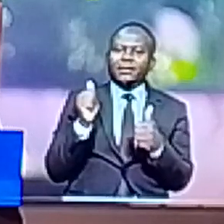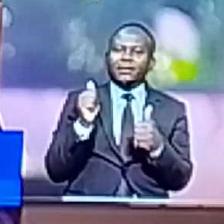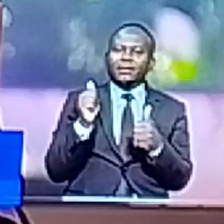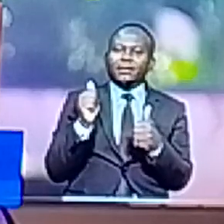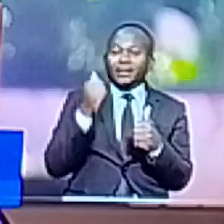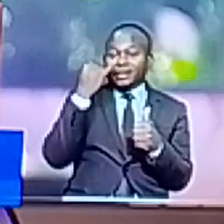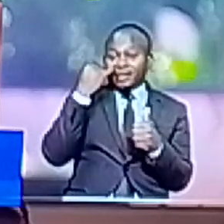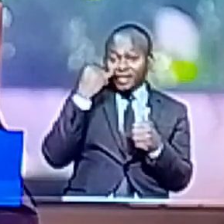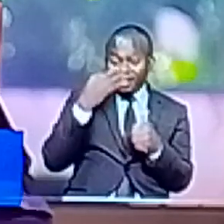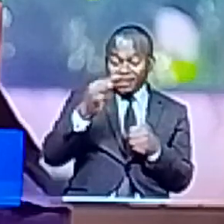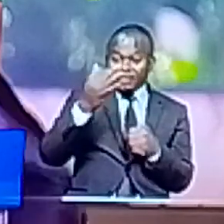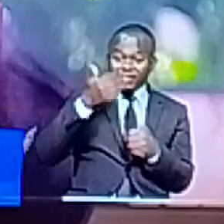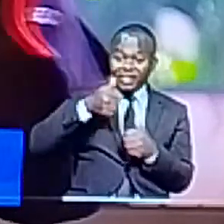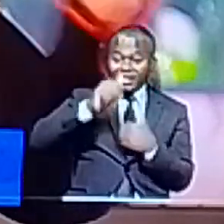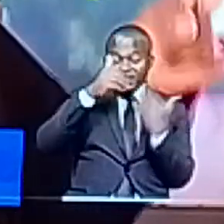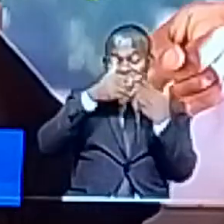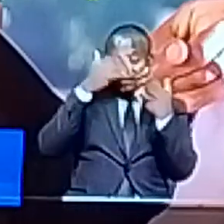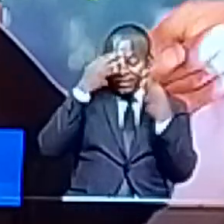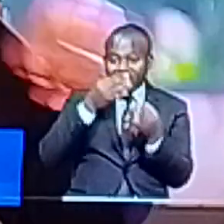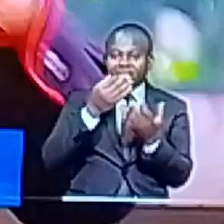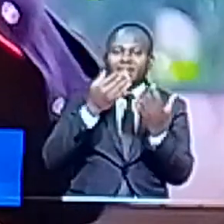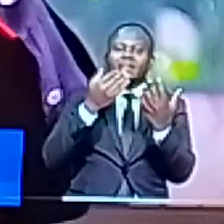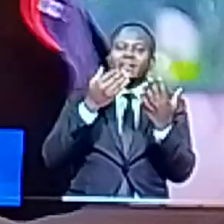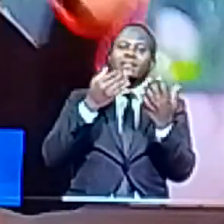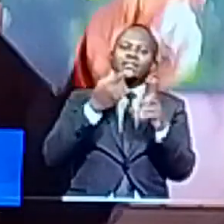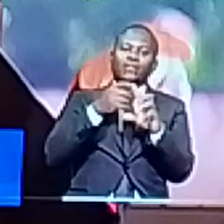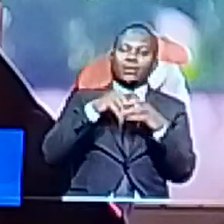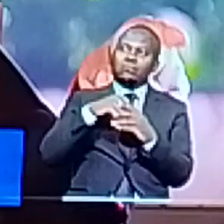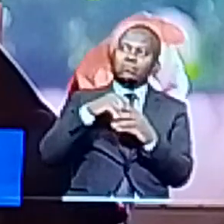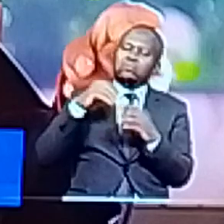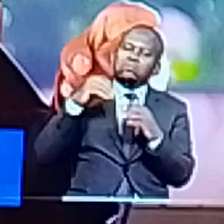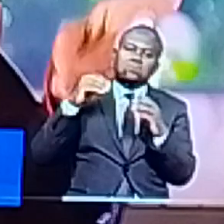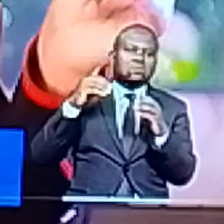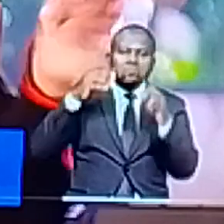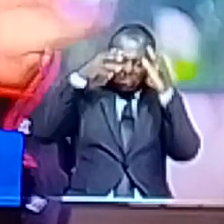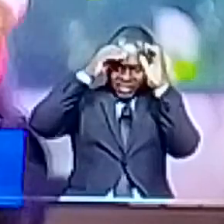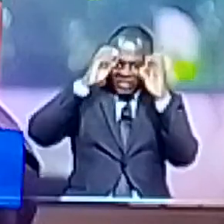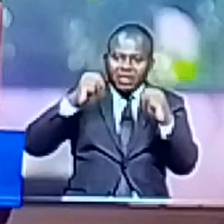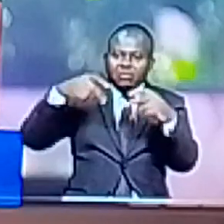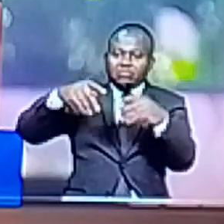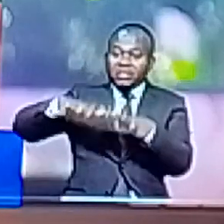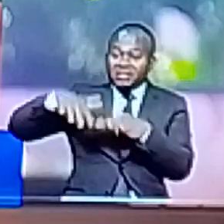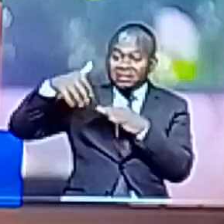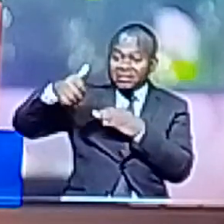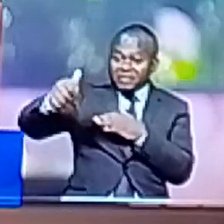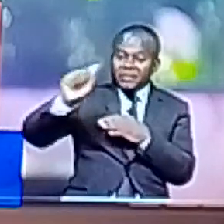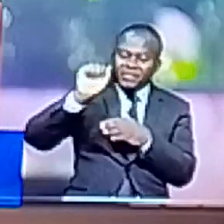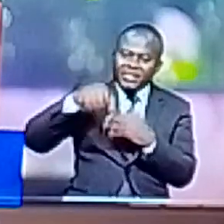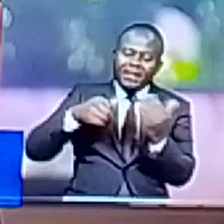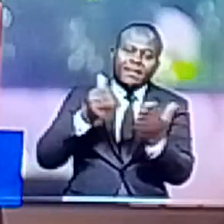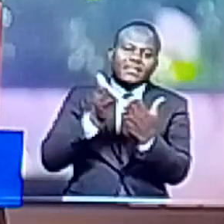If they had decided that even for a speaker or for a member of parliament, you can't serve